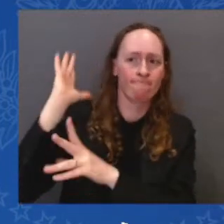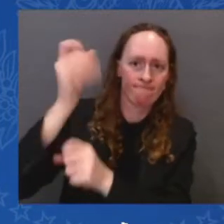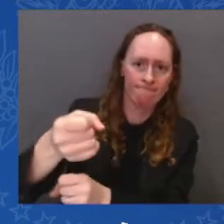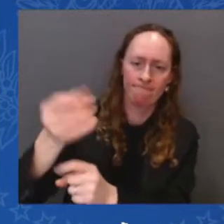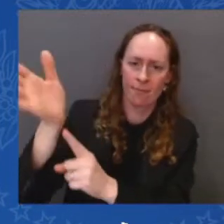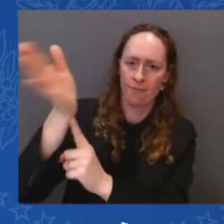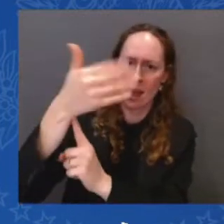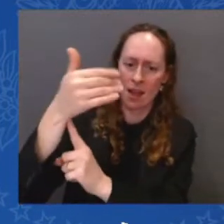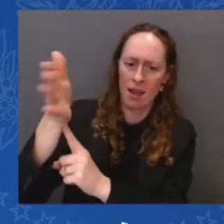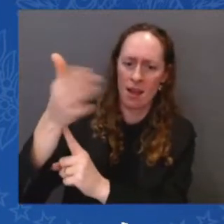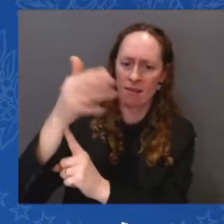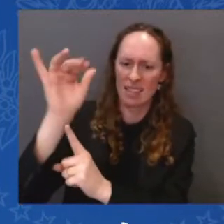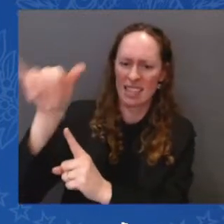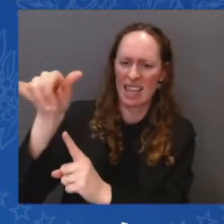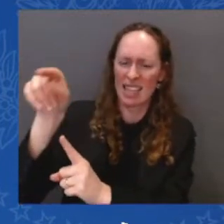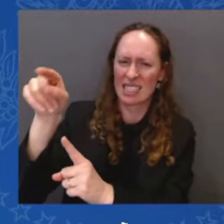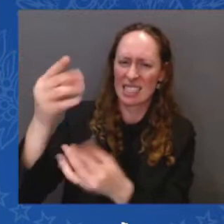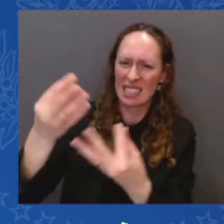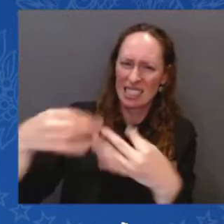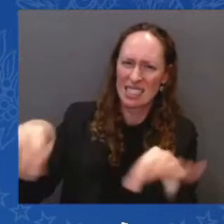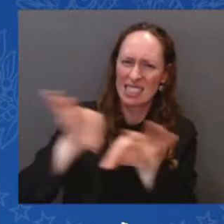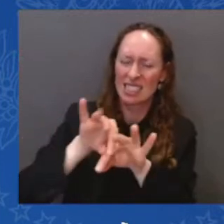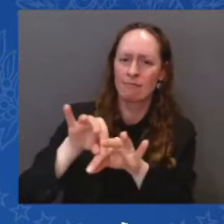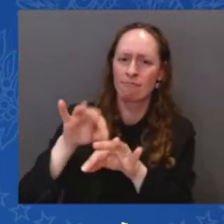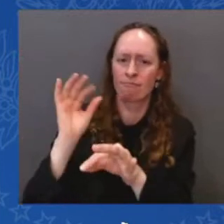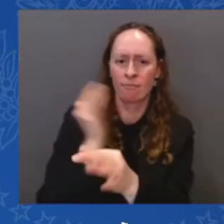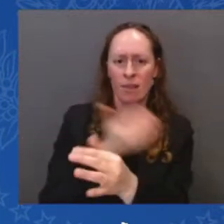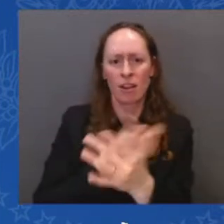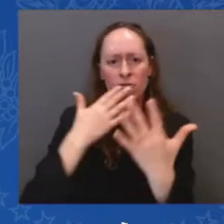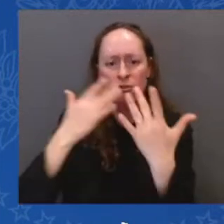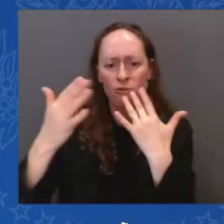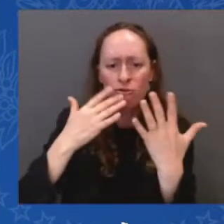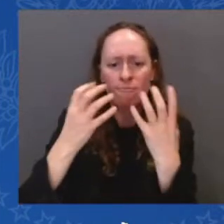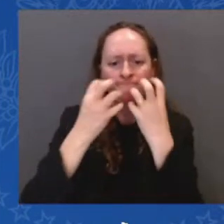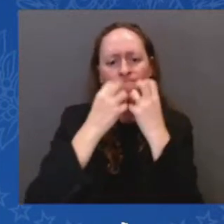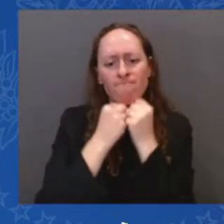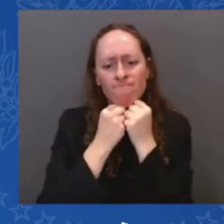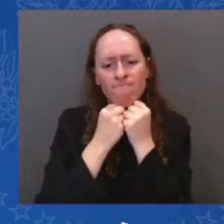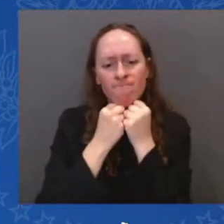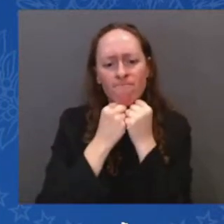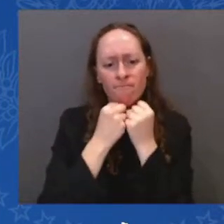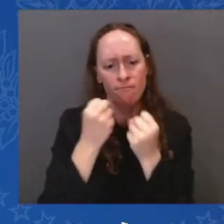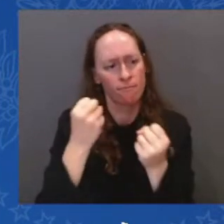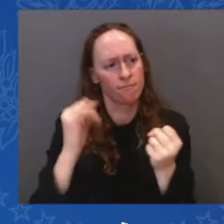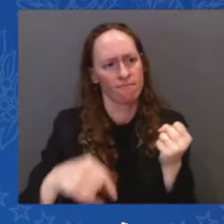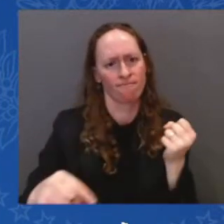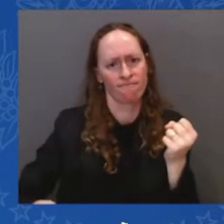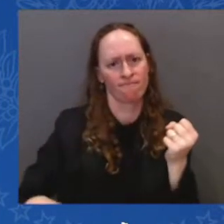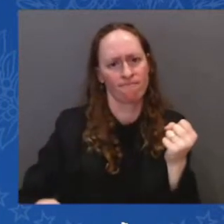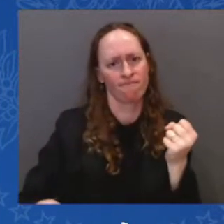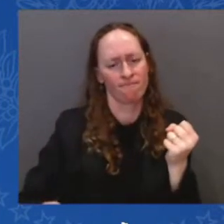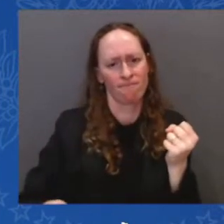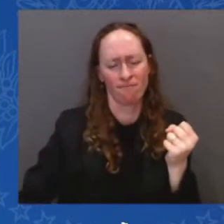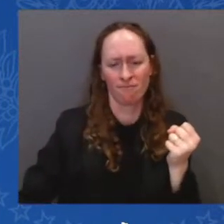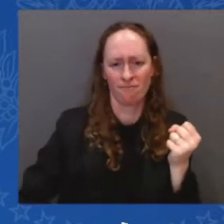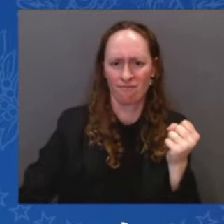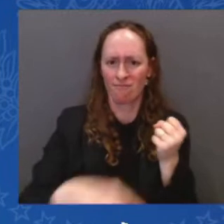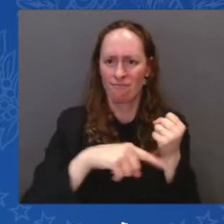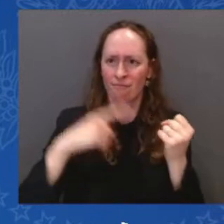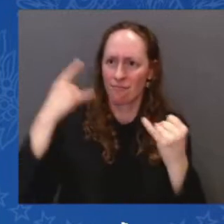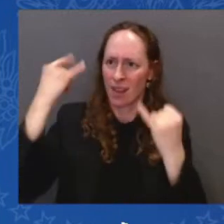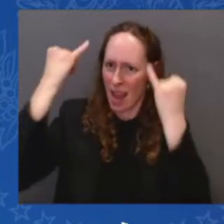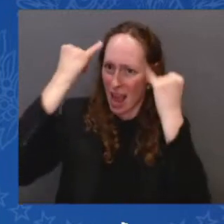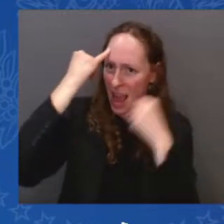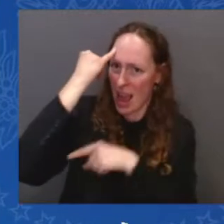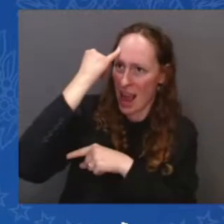that make up this great experiment in liberty. Those values and ideas are contained within the Constitution of of the United States